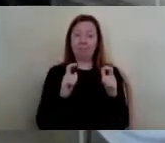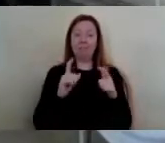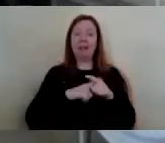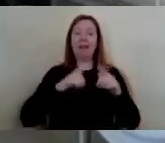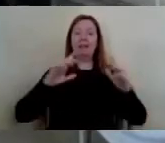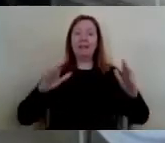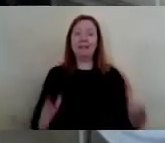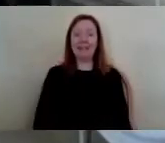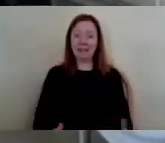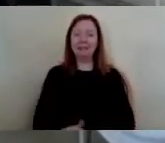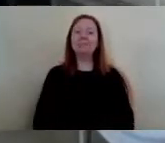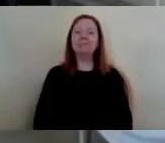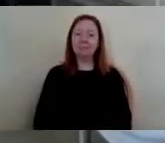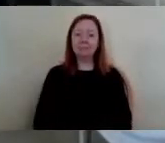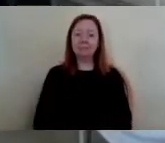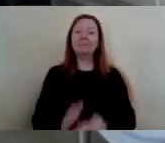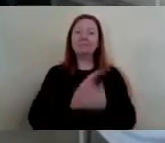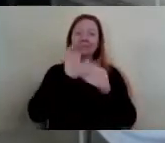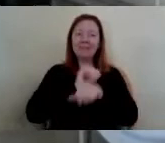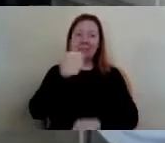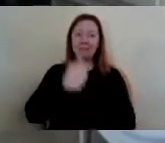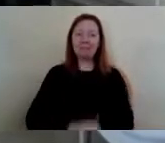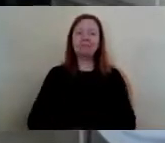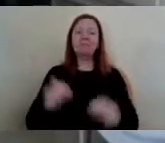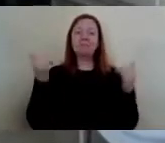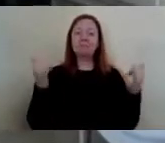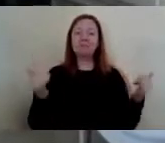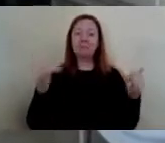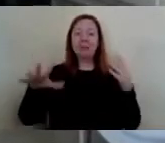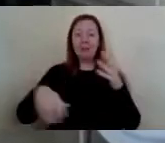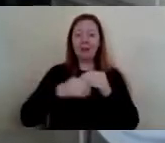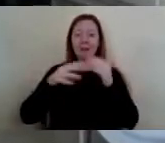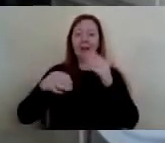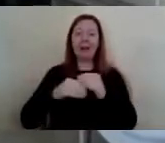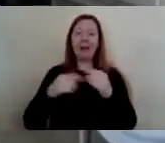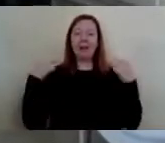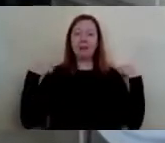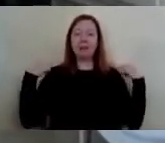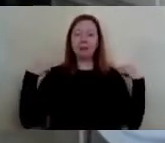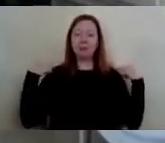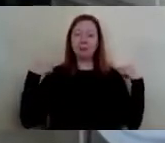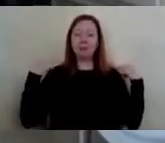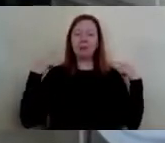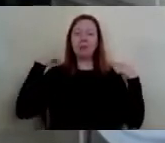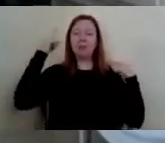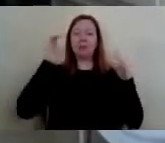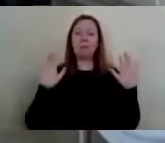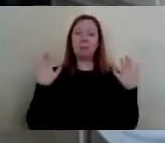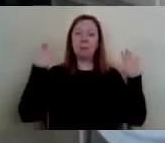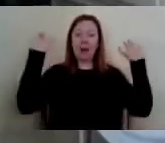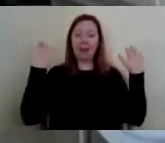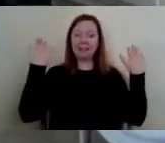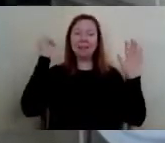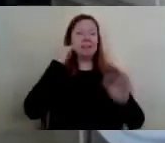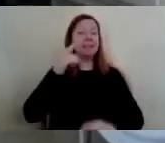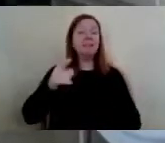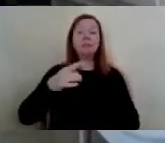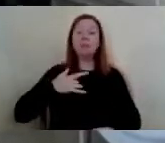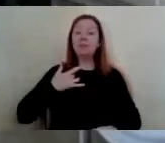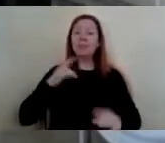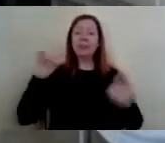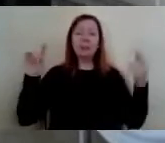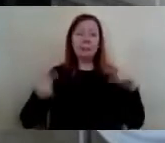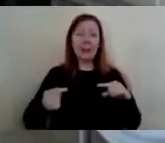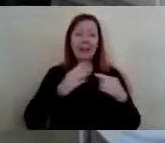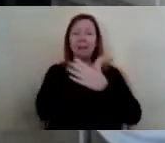arms straight down. Nice job, everybody. Now, we're gonna add a little bit of a shoulder overhead press. If you feel any pain